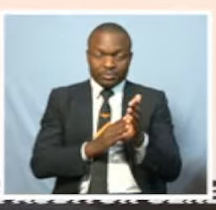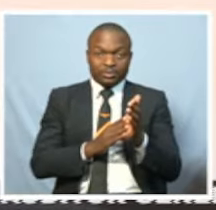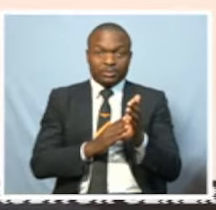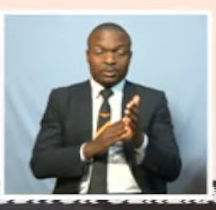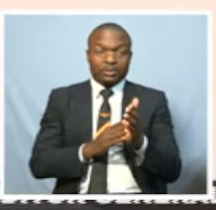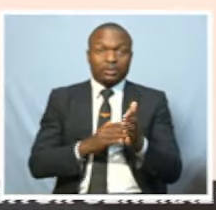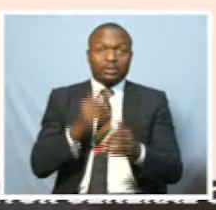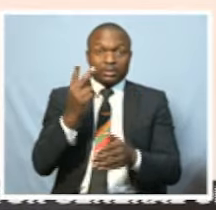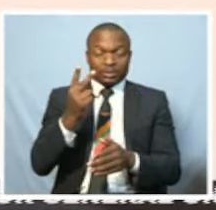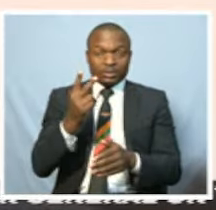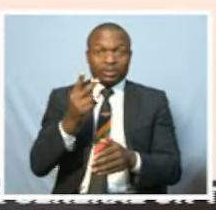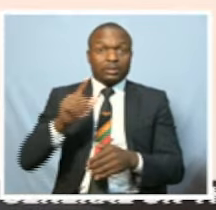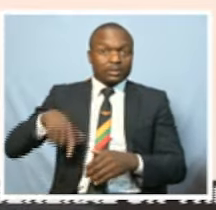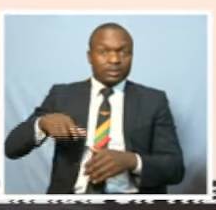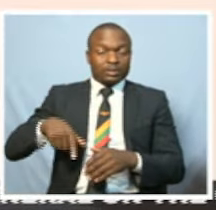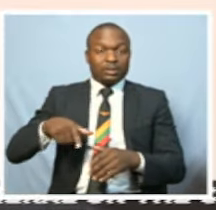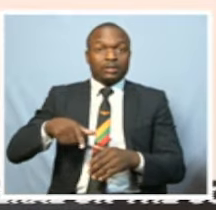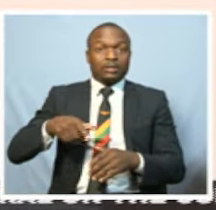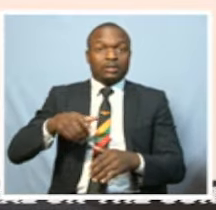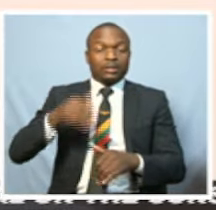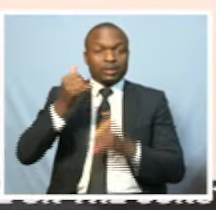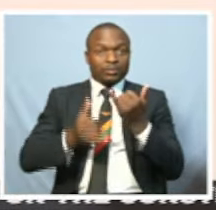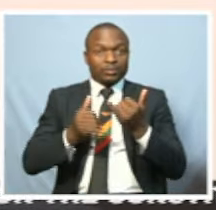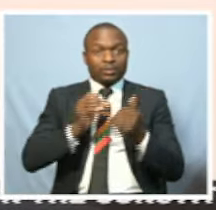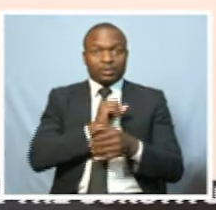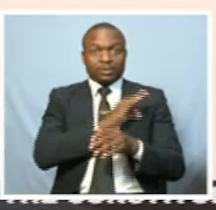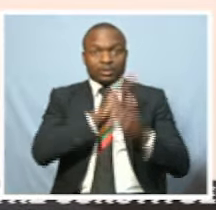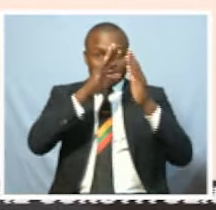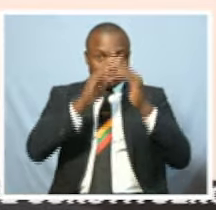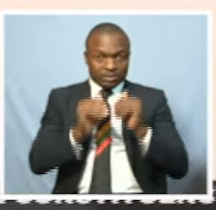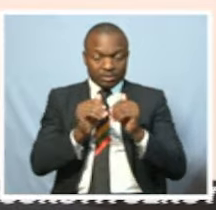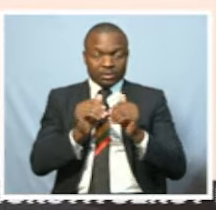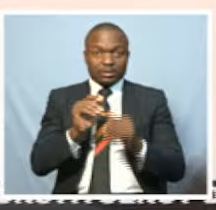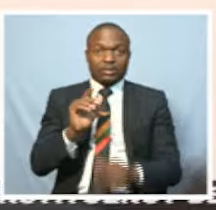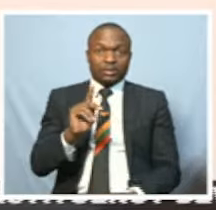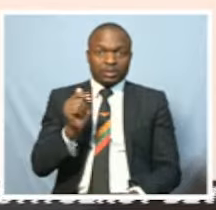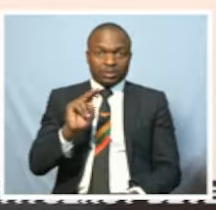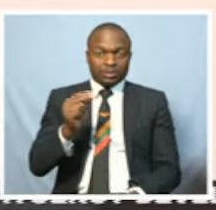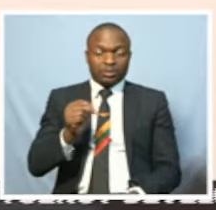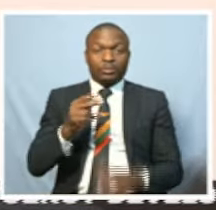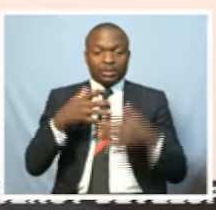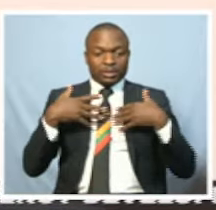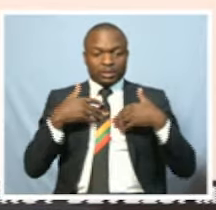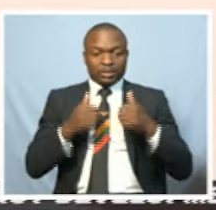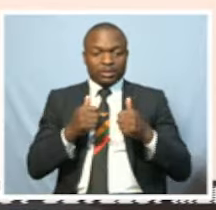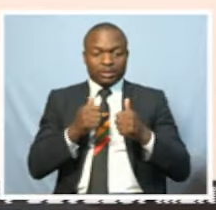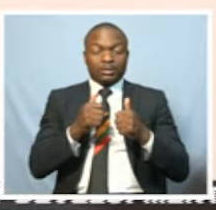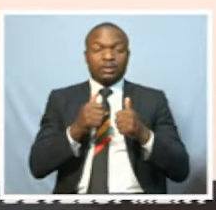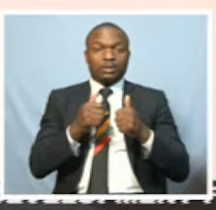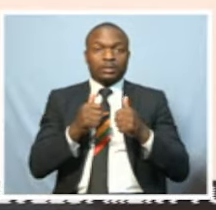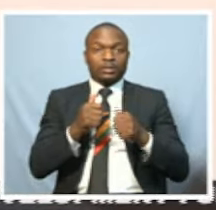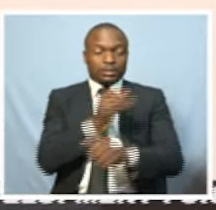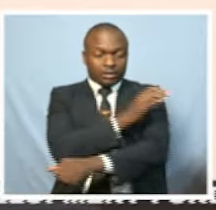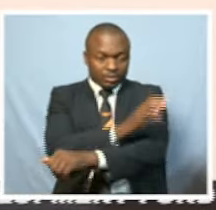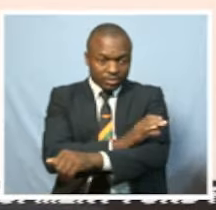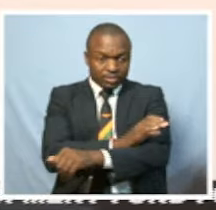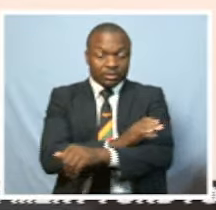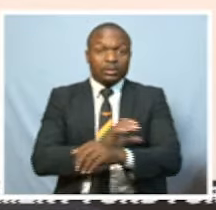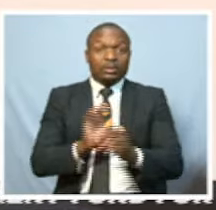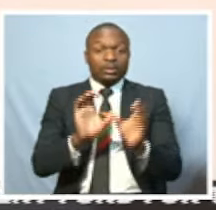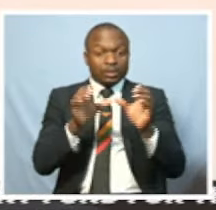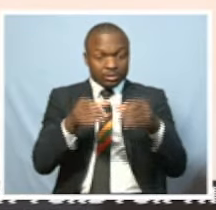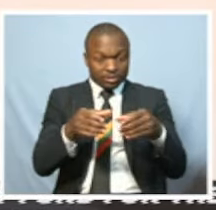delayed construction of another staff house at Nyakoma Rural Center. Management response, Chair. Council